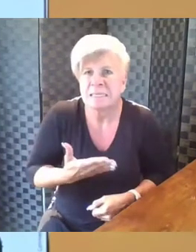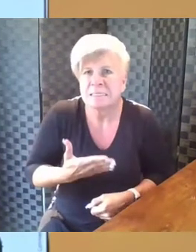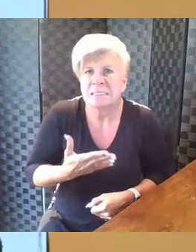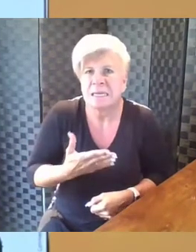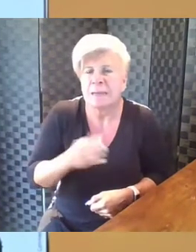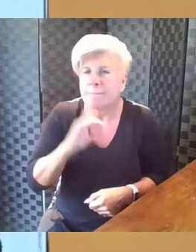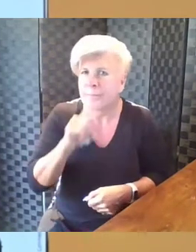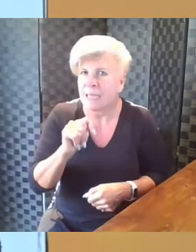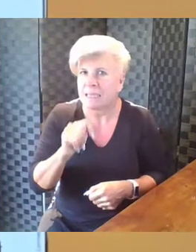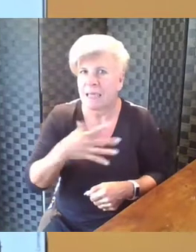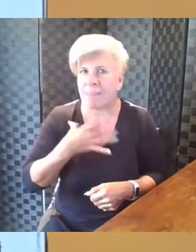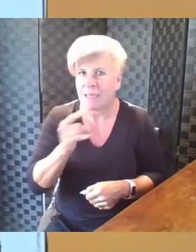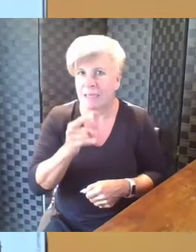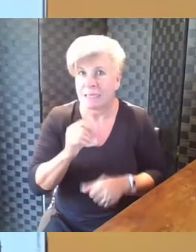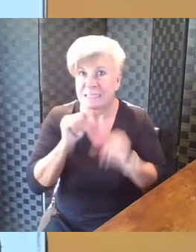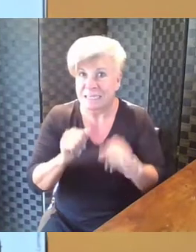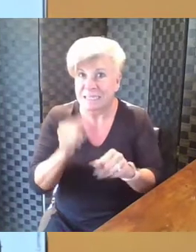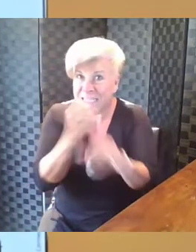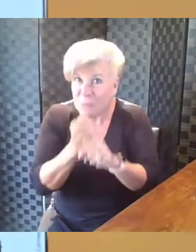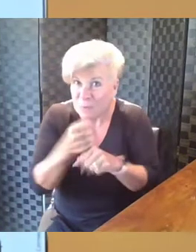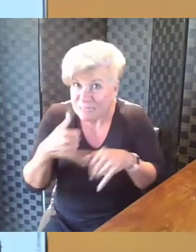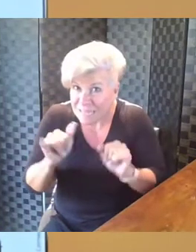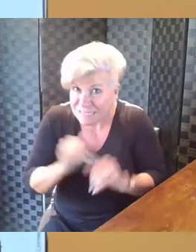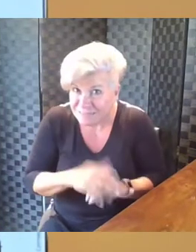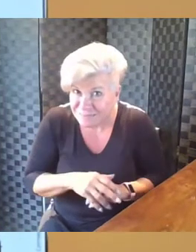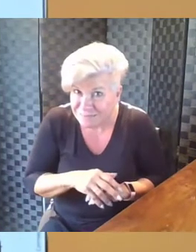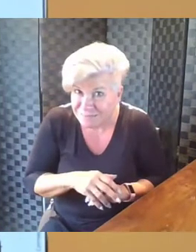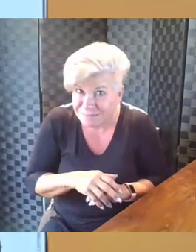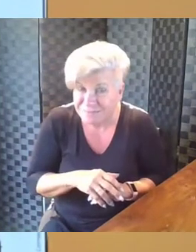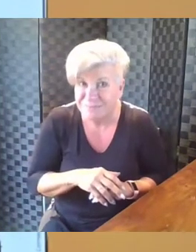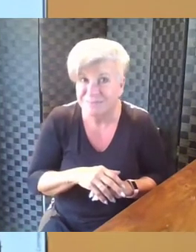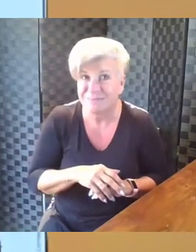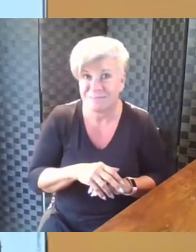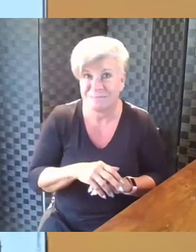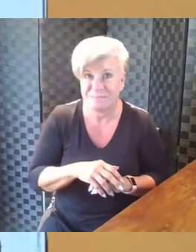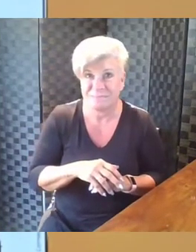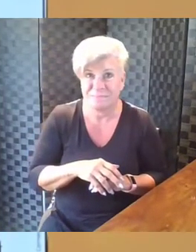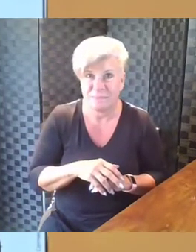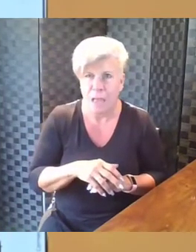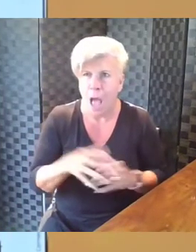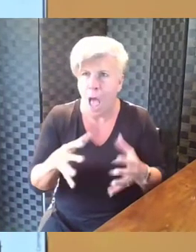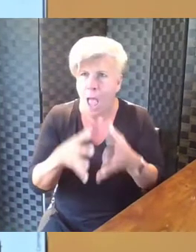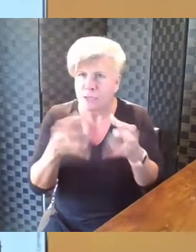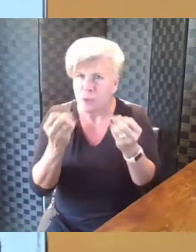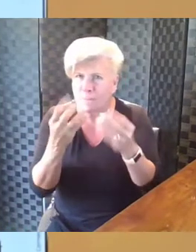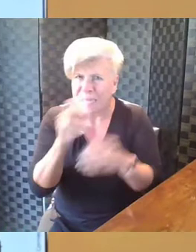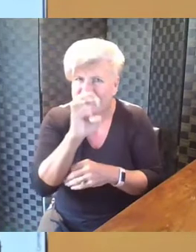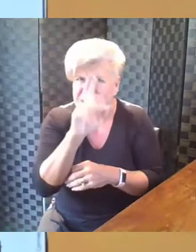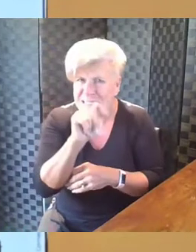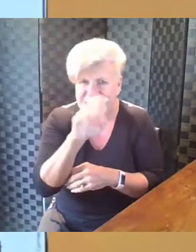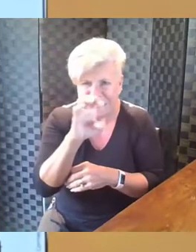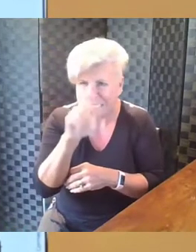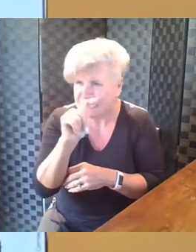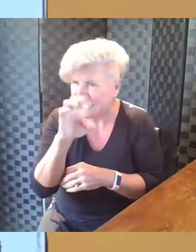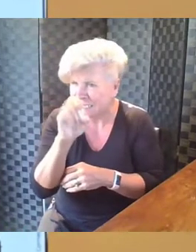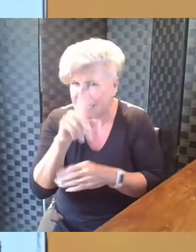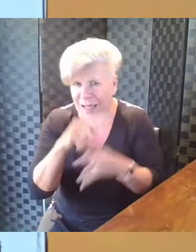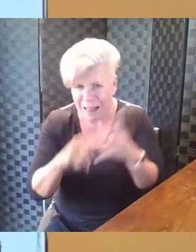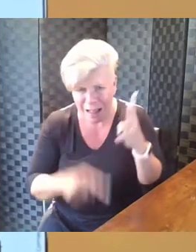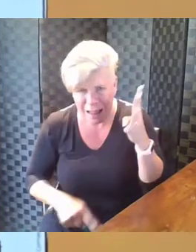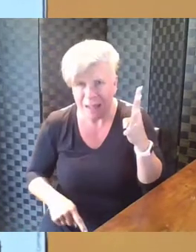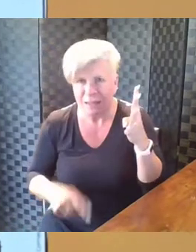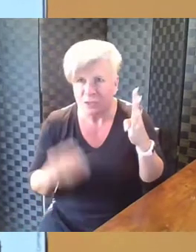like it. Can I get one yet? That's a lot of et words in this poem. They really jammed them in. How many